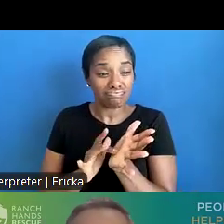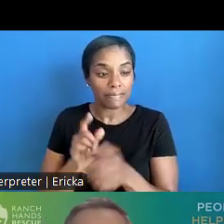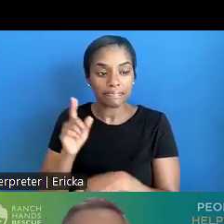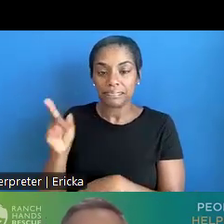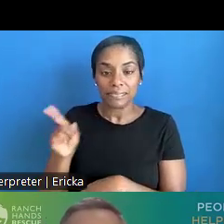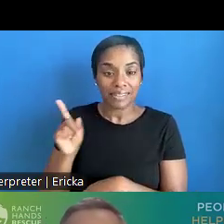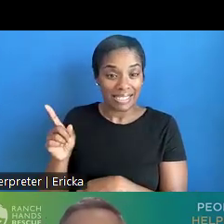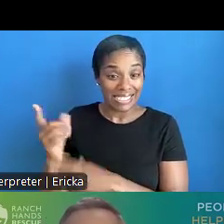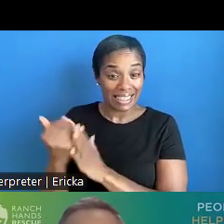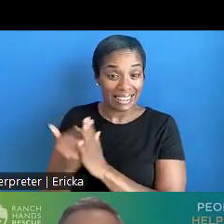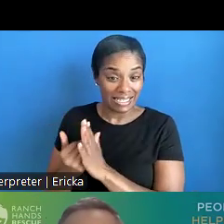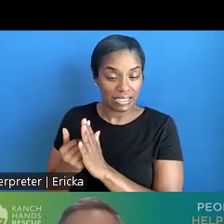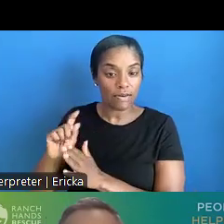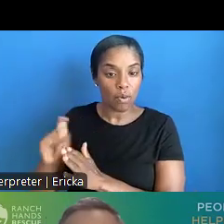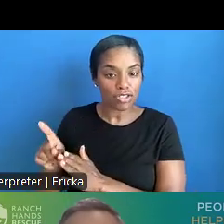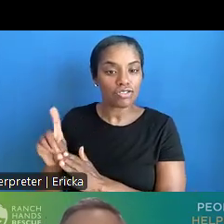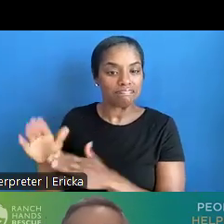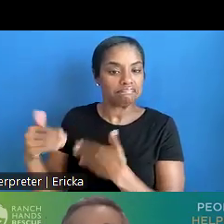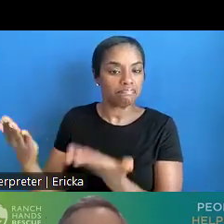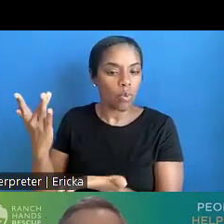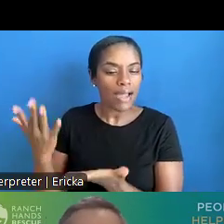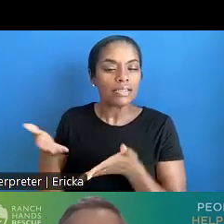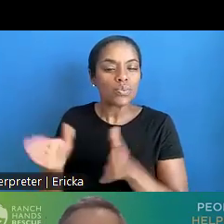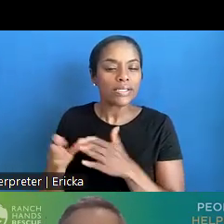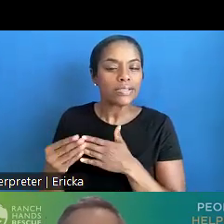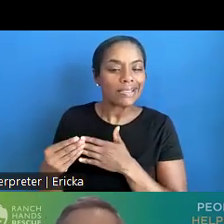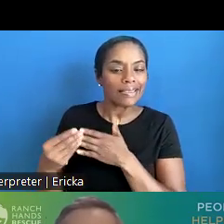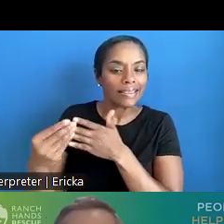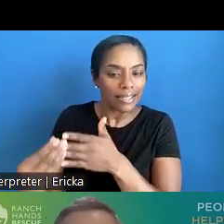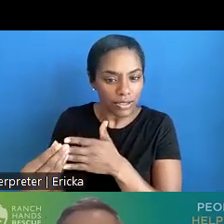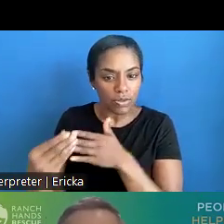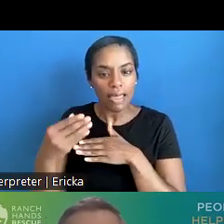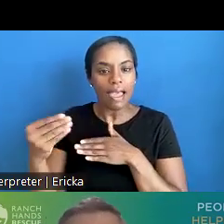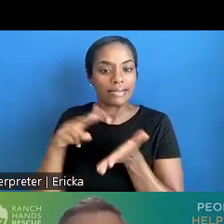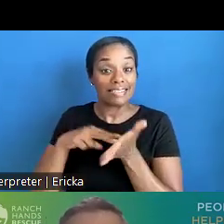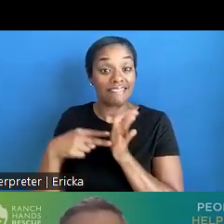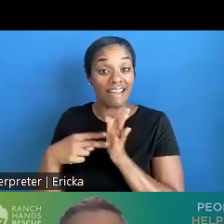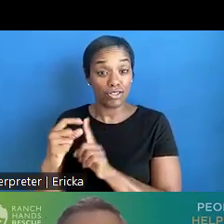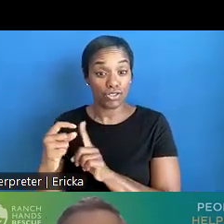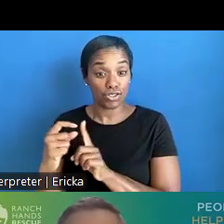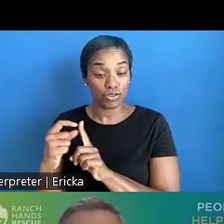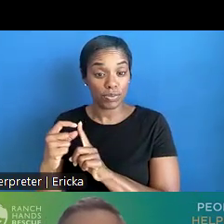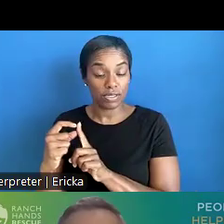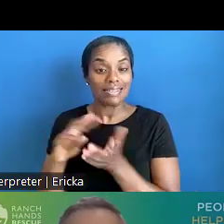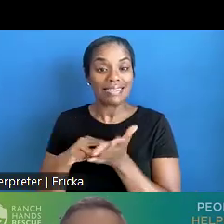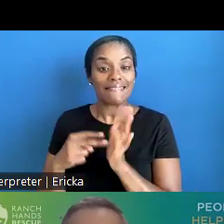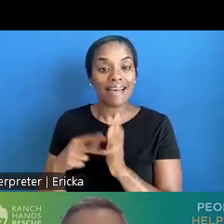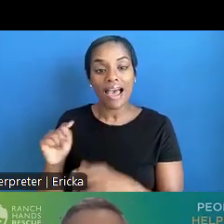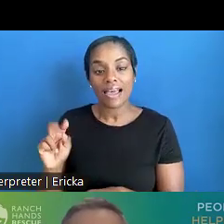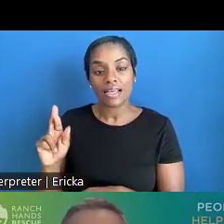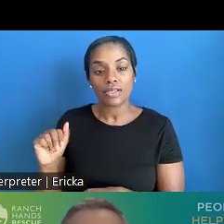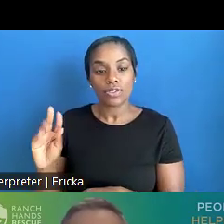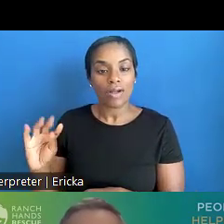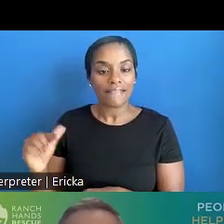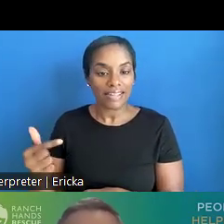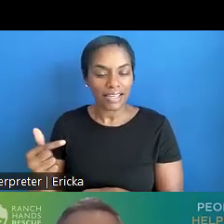because there are ways that you can lead into that and kind of define the term, define trafficking without having